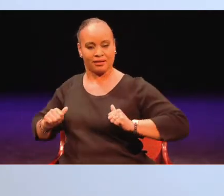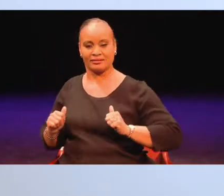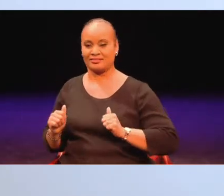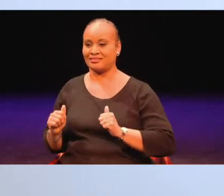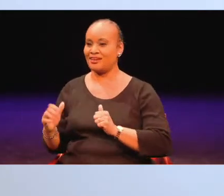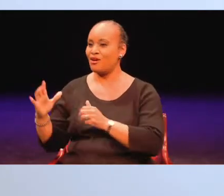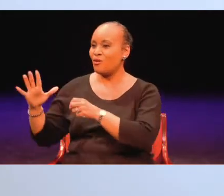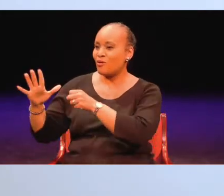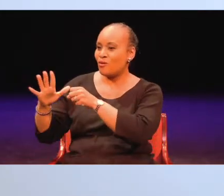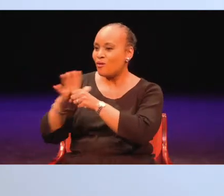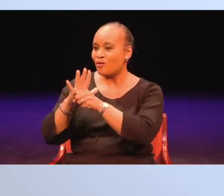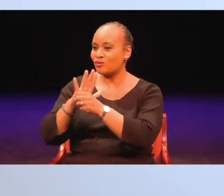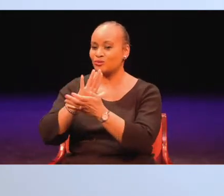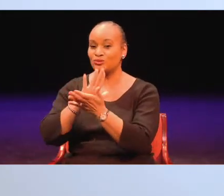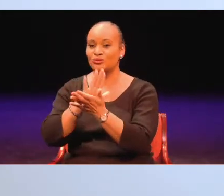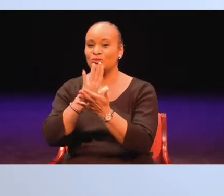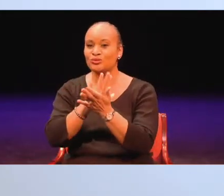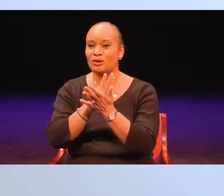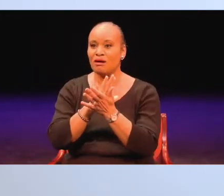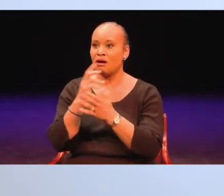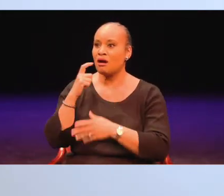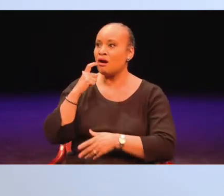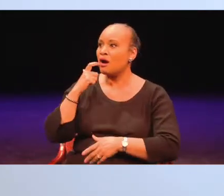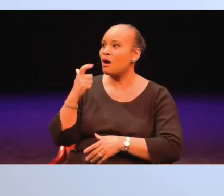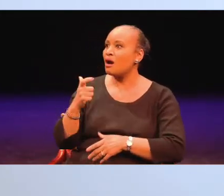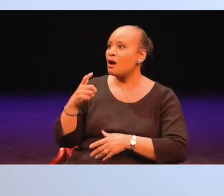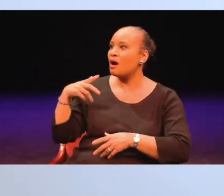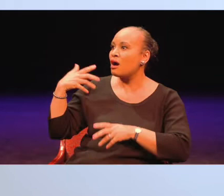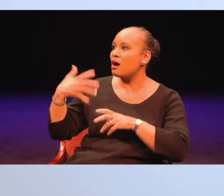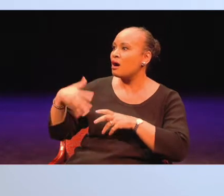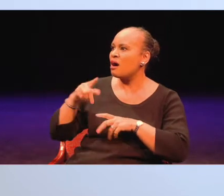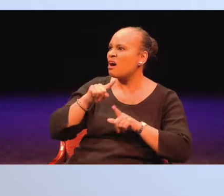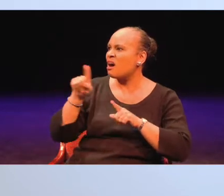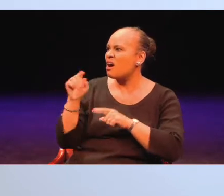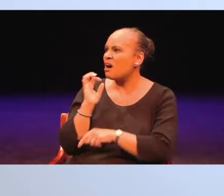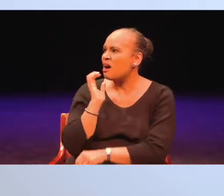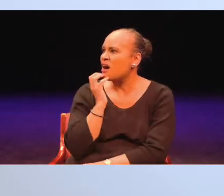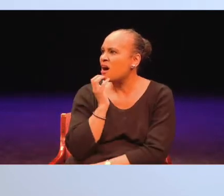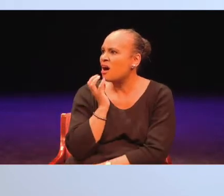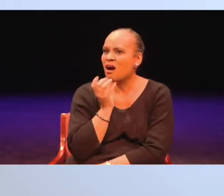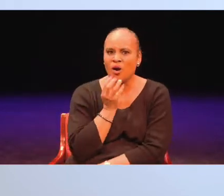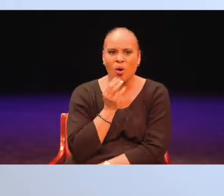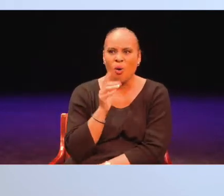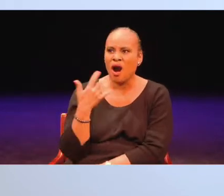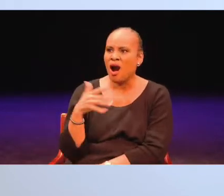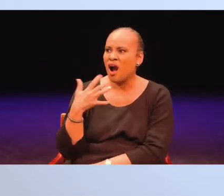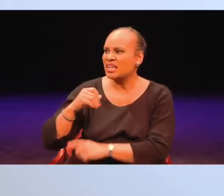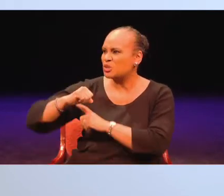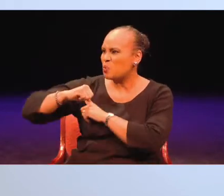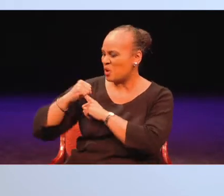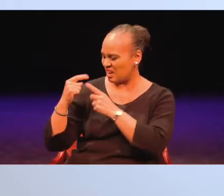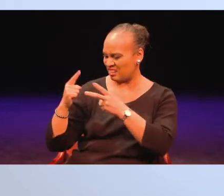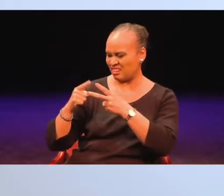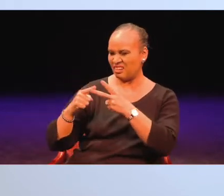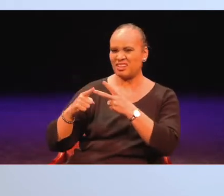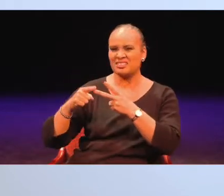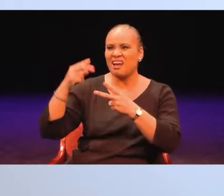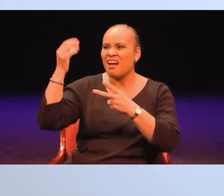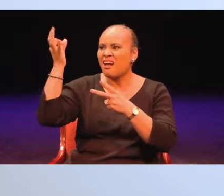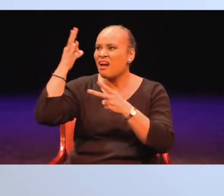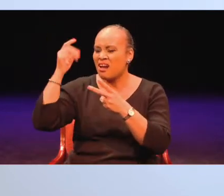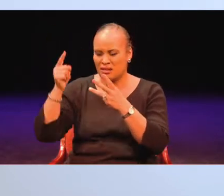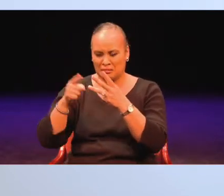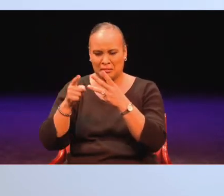The whole school was staring eyes and wagging tongues. They whispered about his wings and his hair and